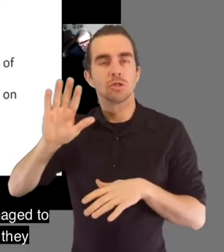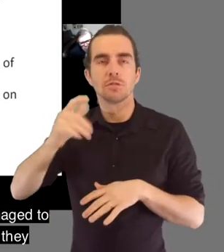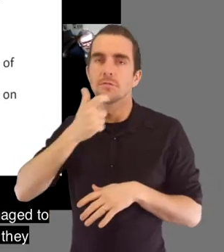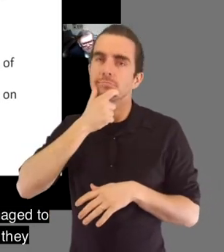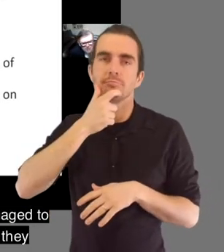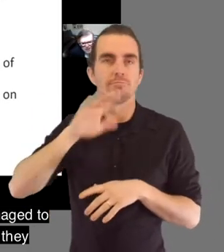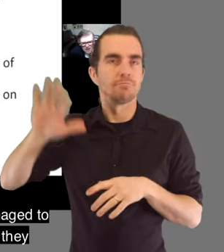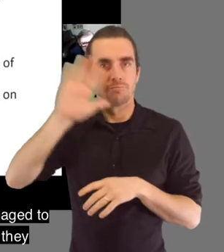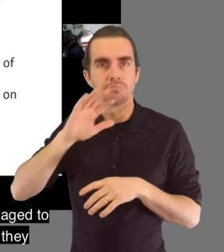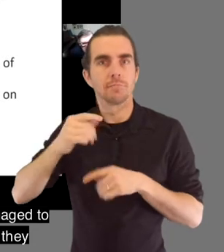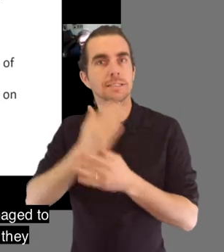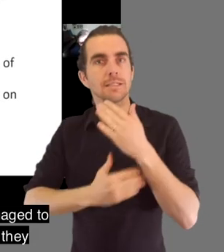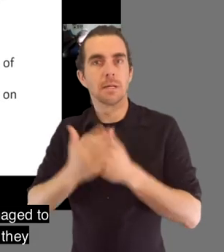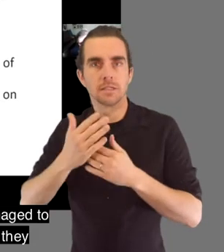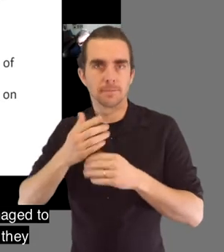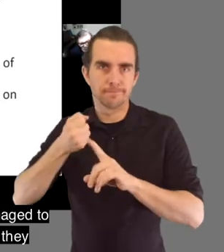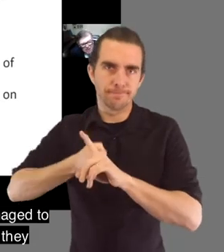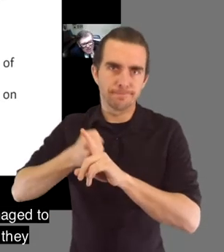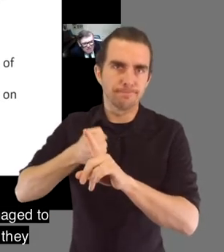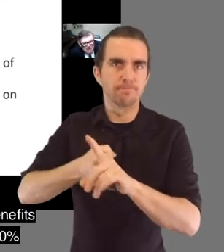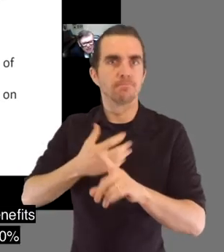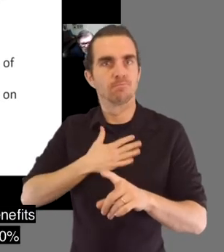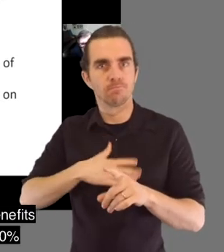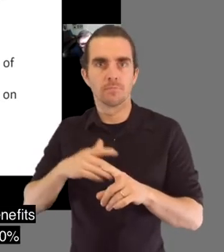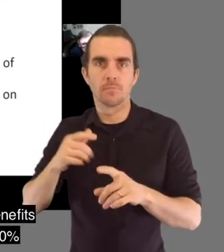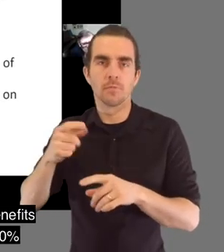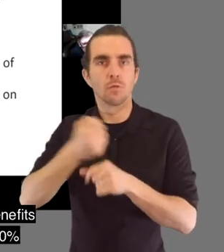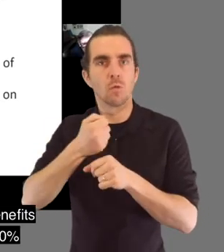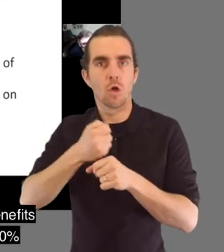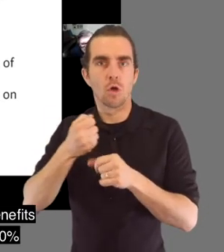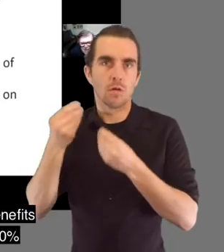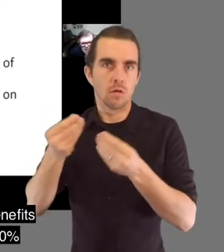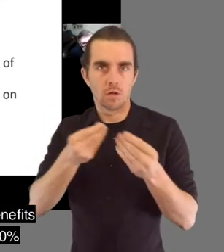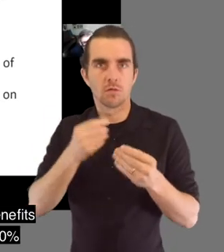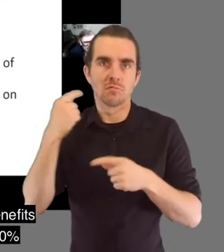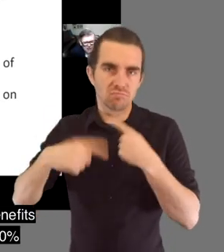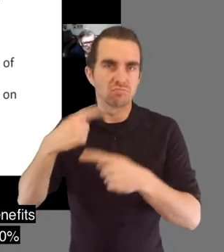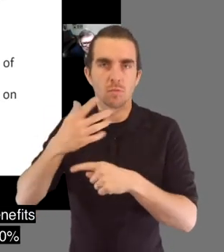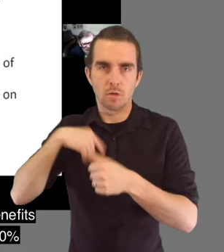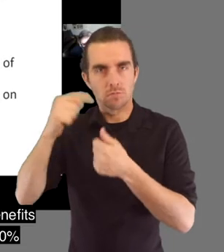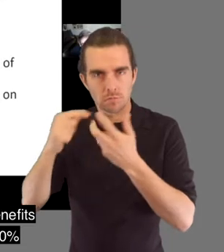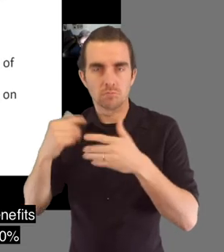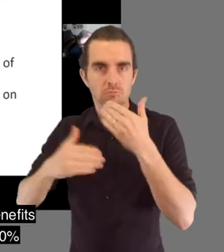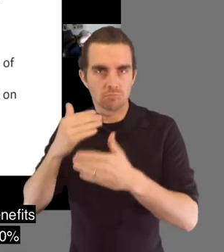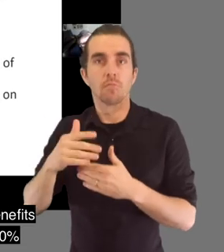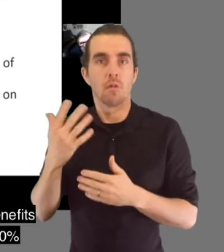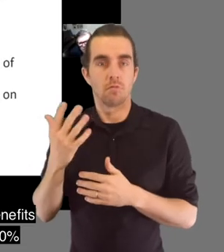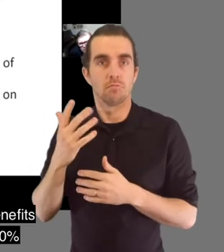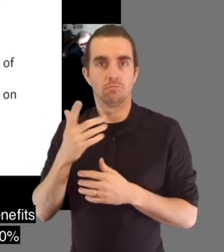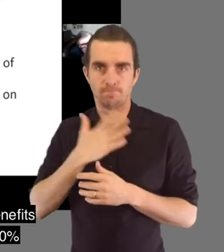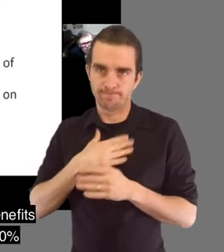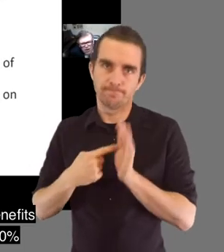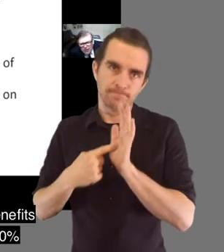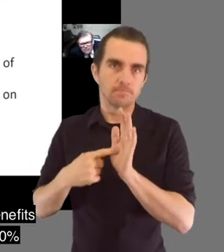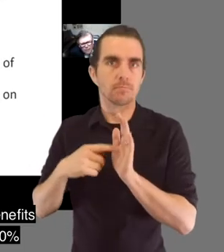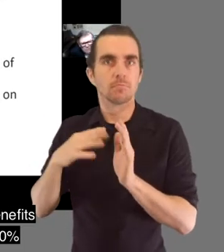government advertising, and they advertised for lots of jobs, and benefits and so on, to